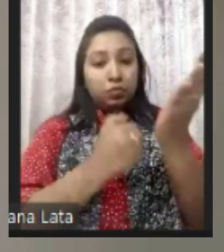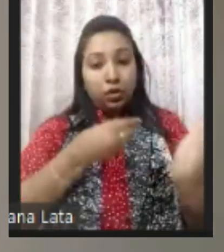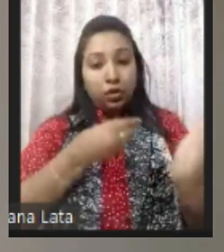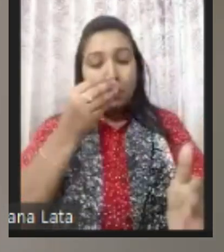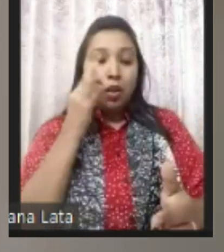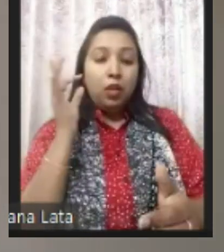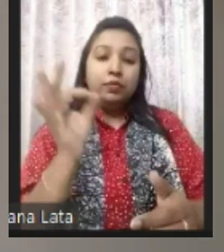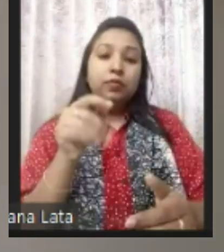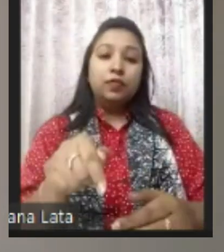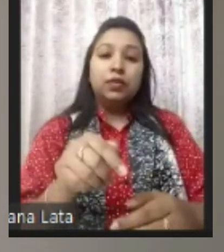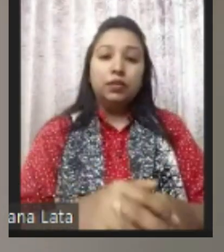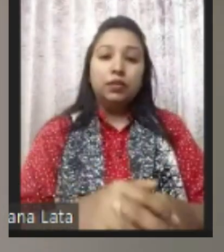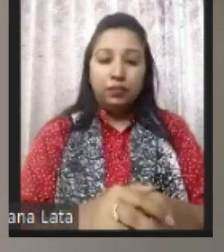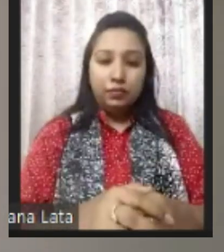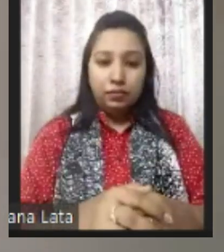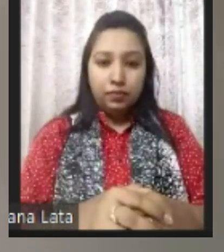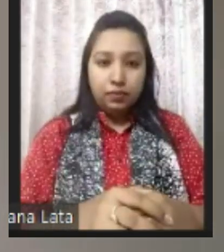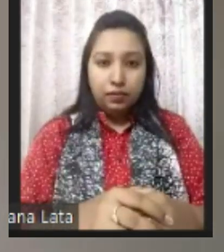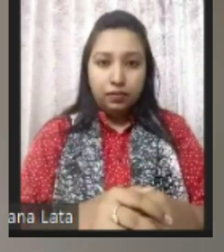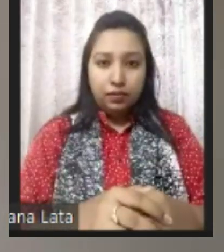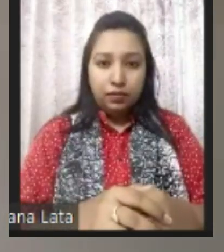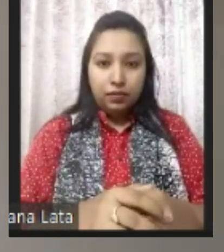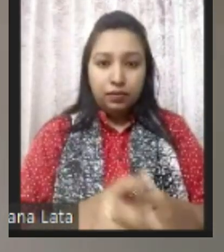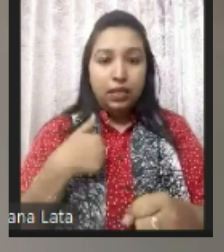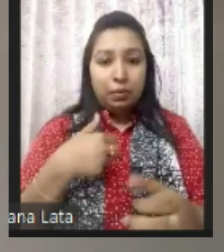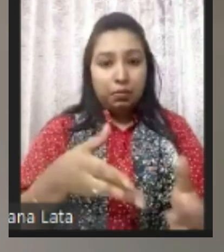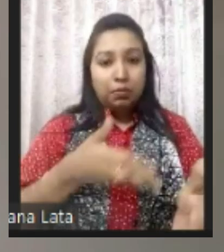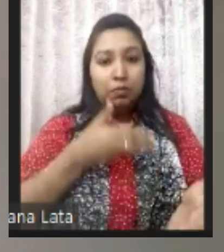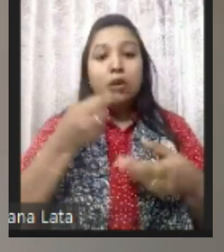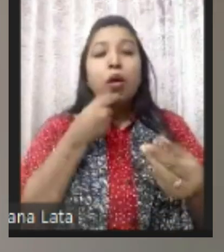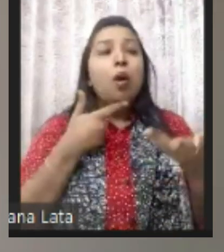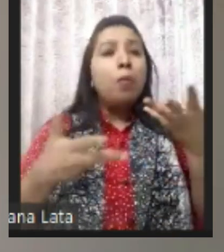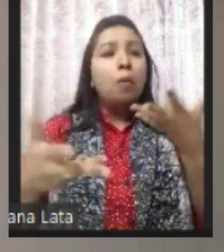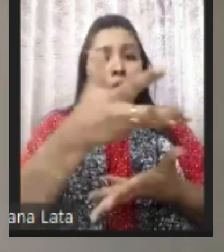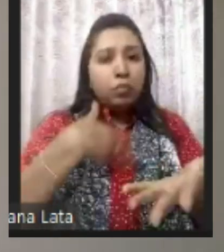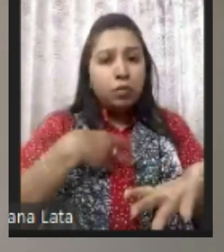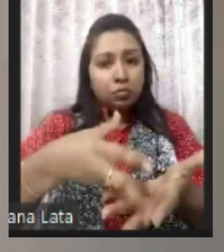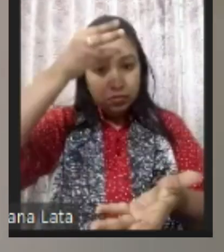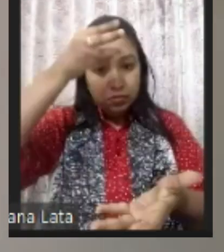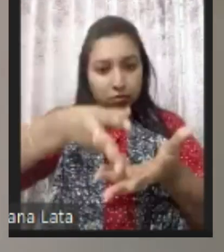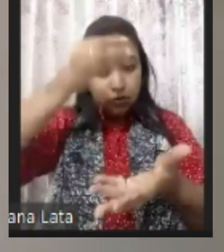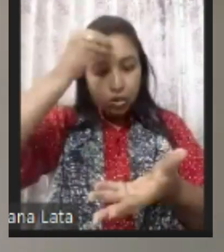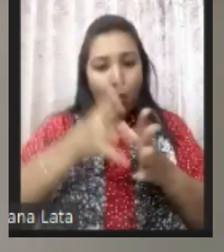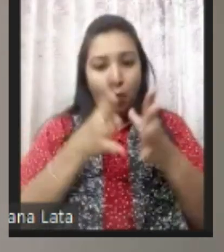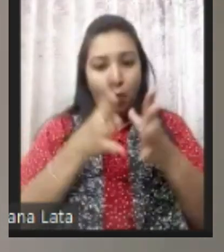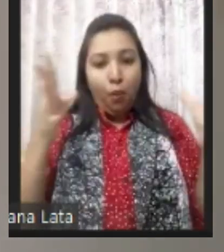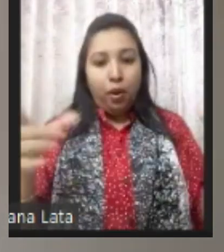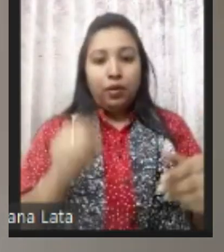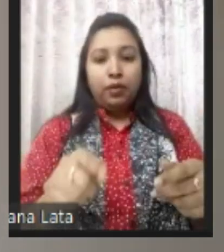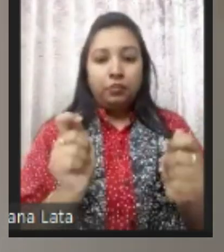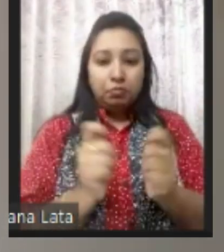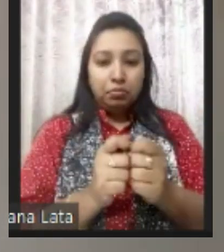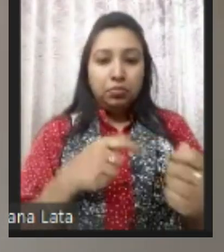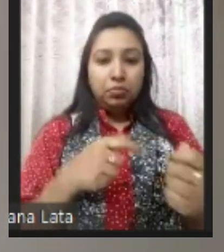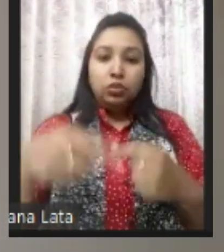session. We have learned a lot, we've shared a lot, and I think that is always